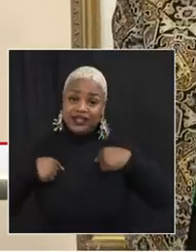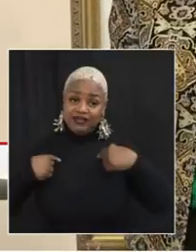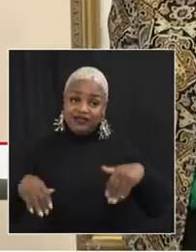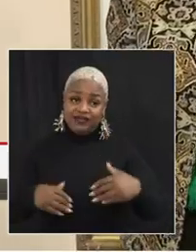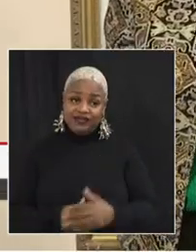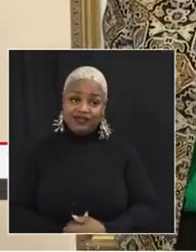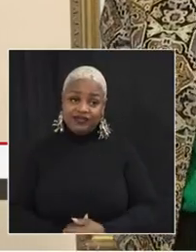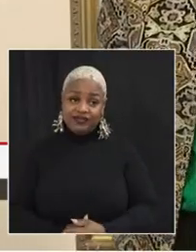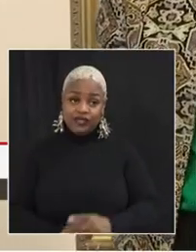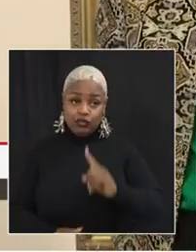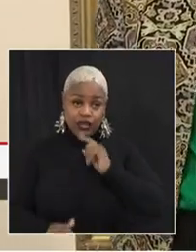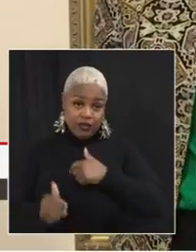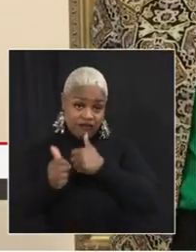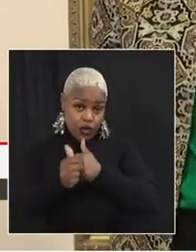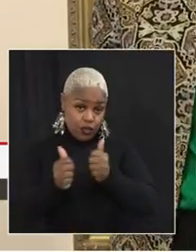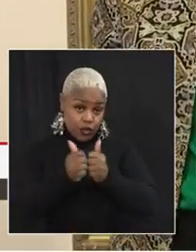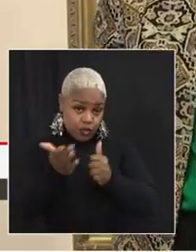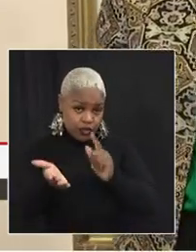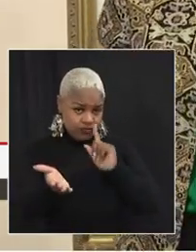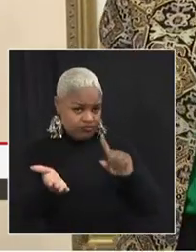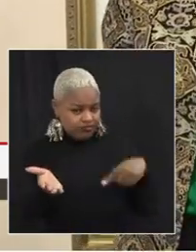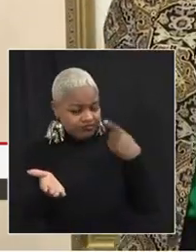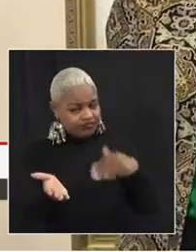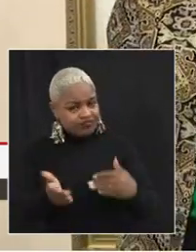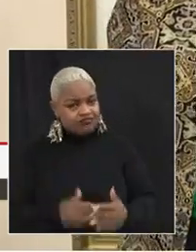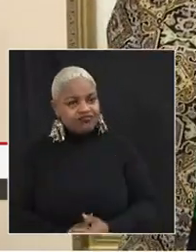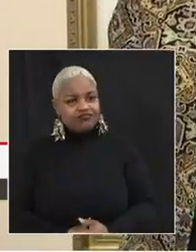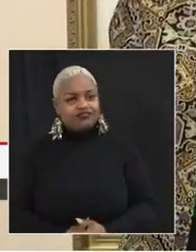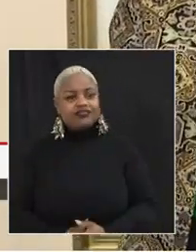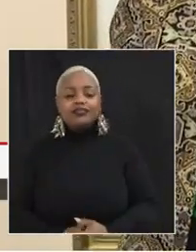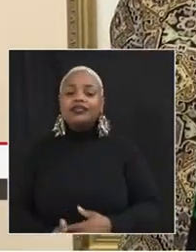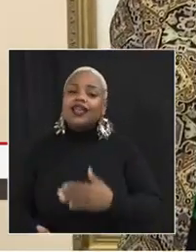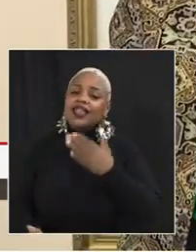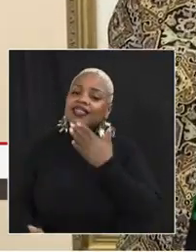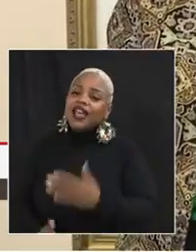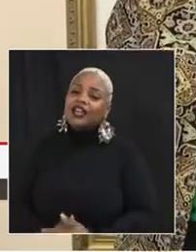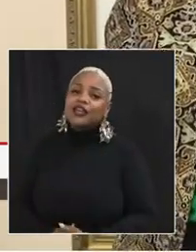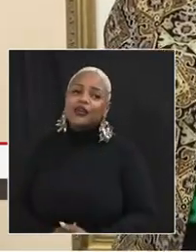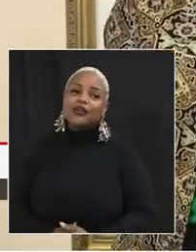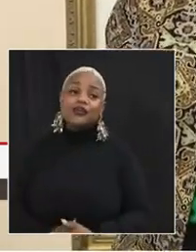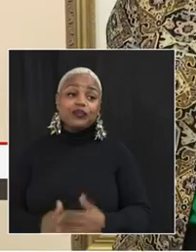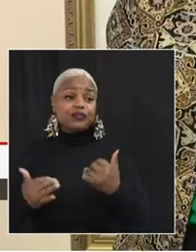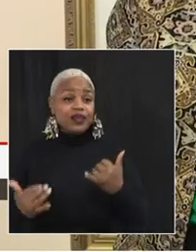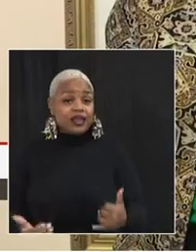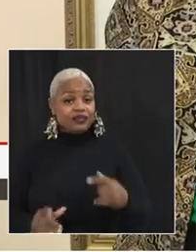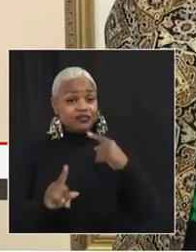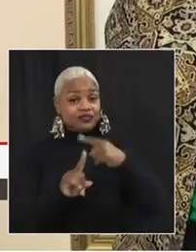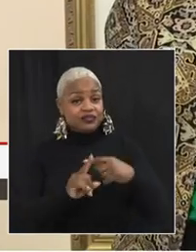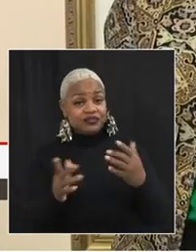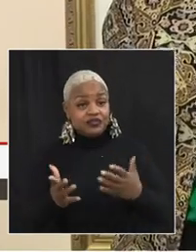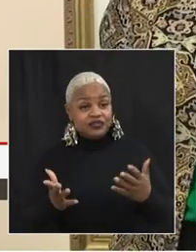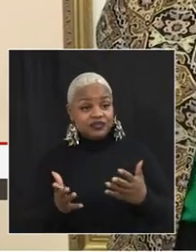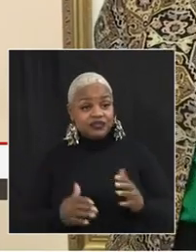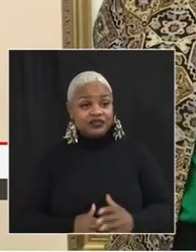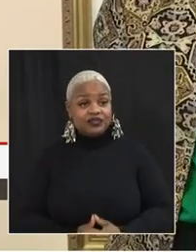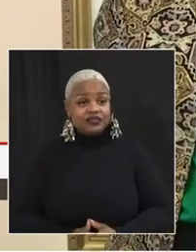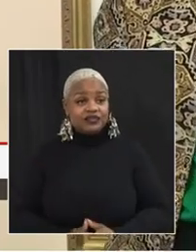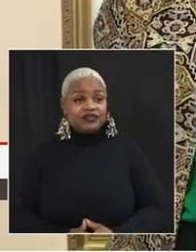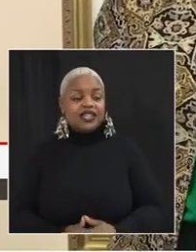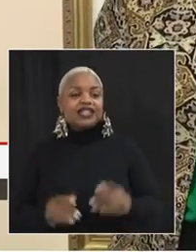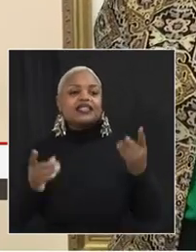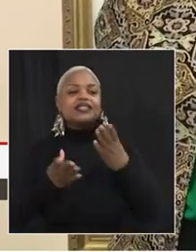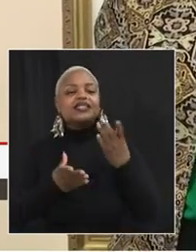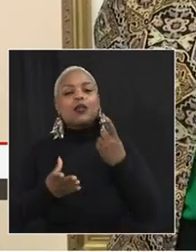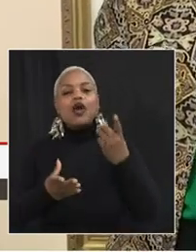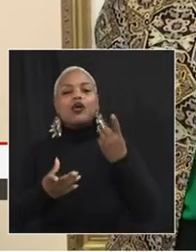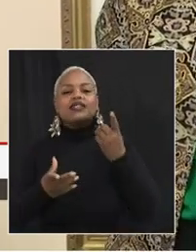started. Thank you. I want to say, I've said the good things, and someone said, always bring up the